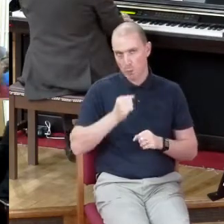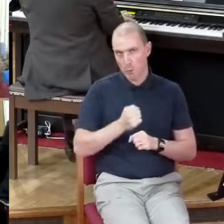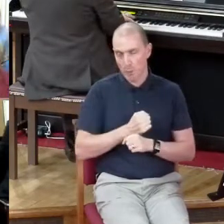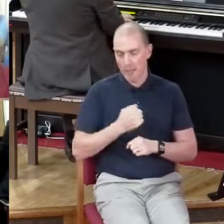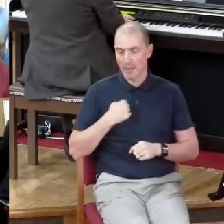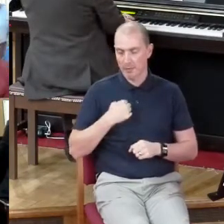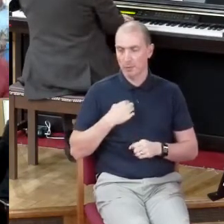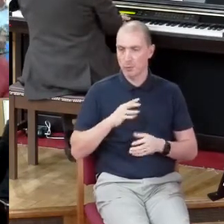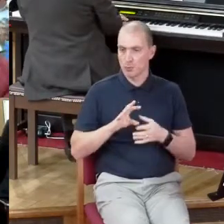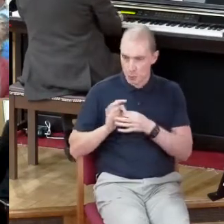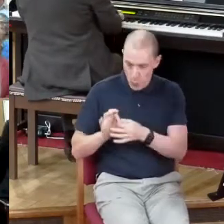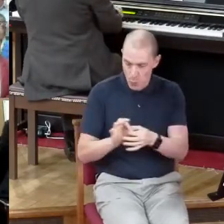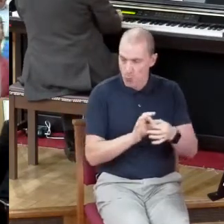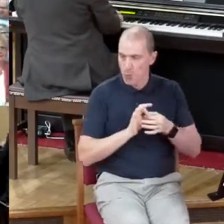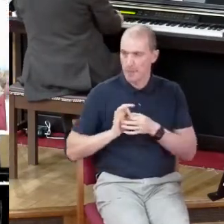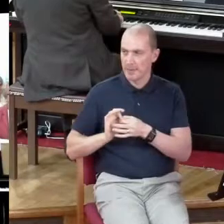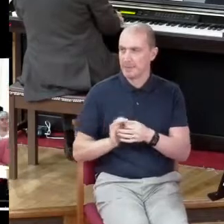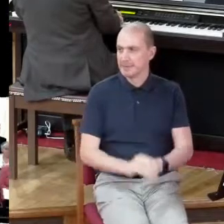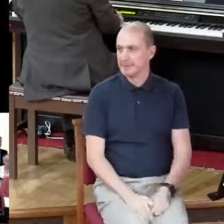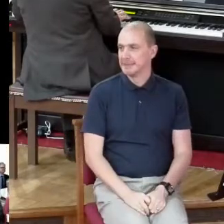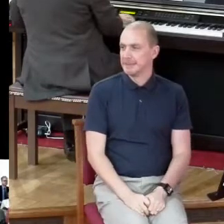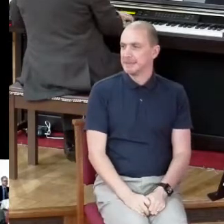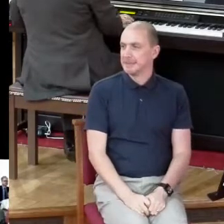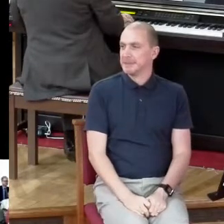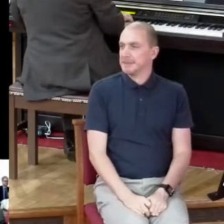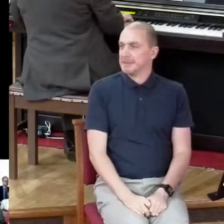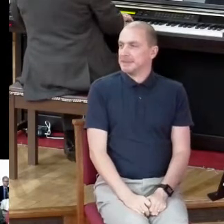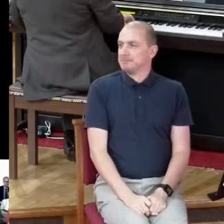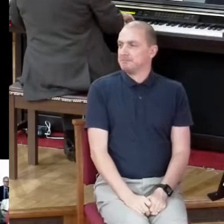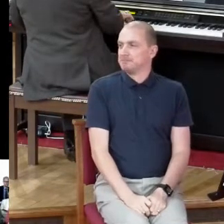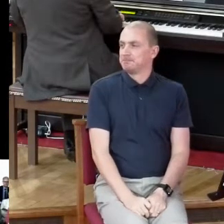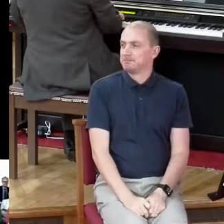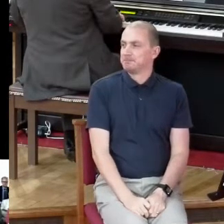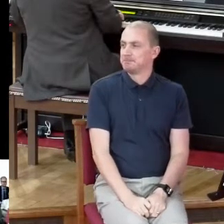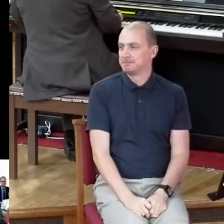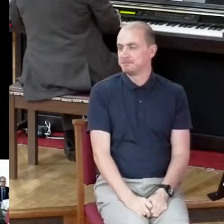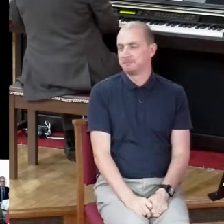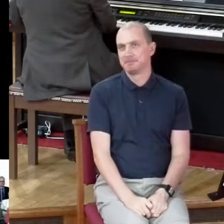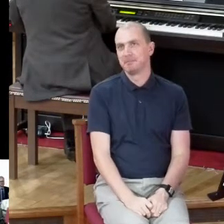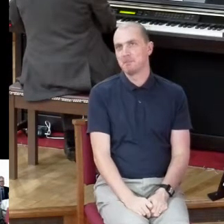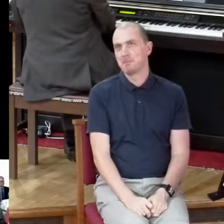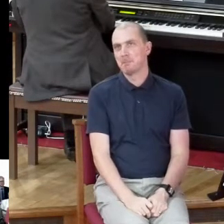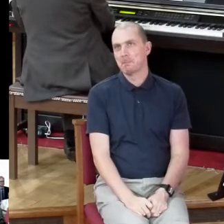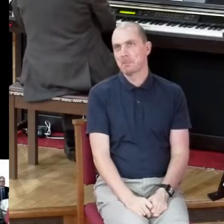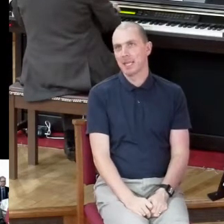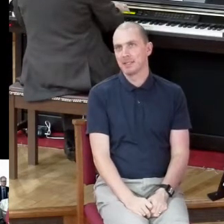Okay.